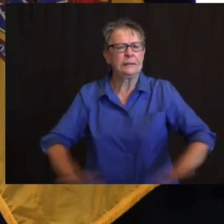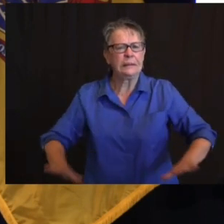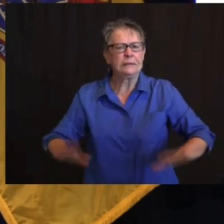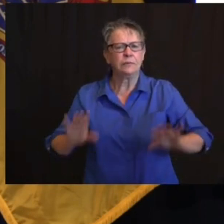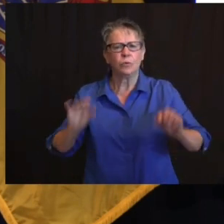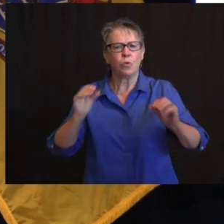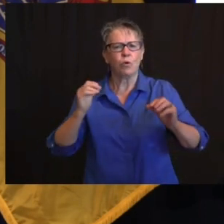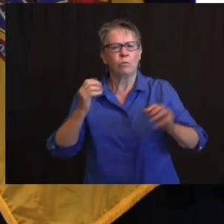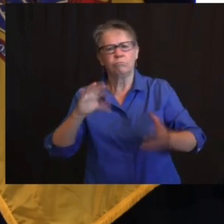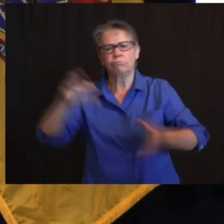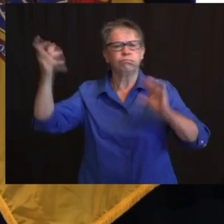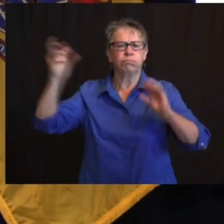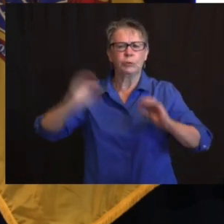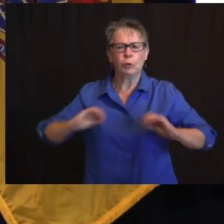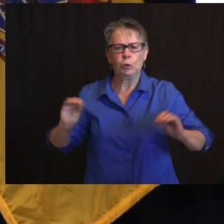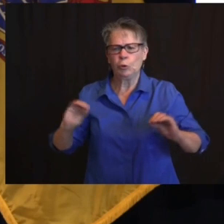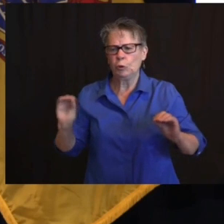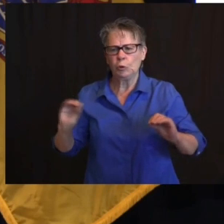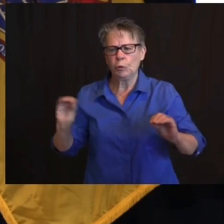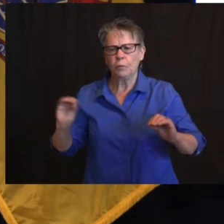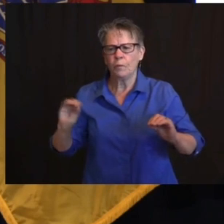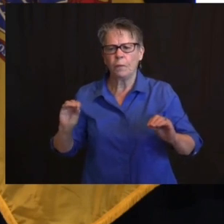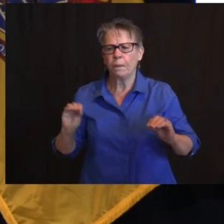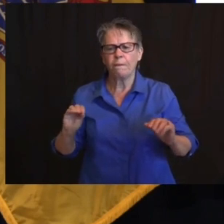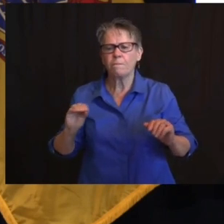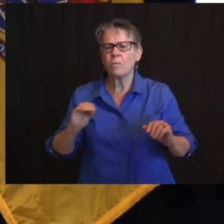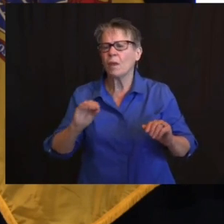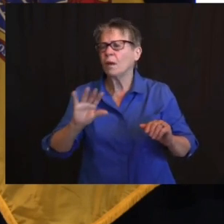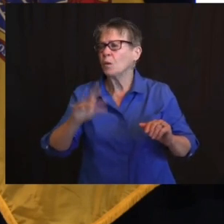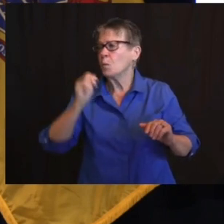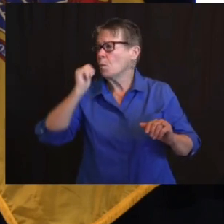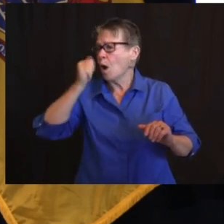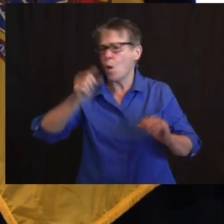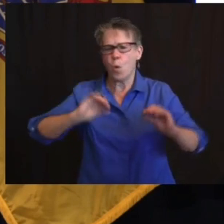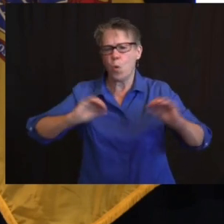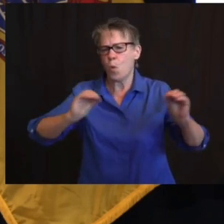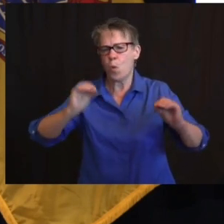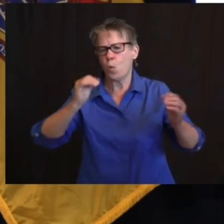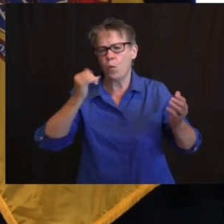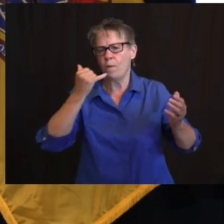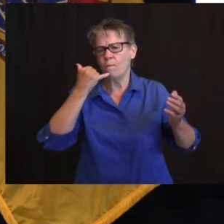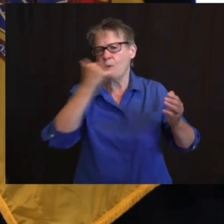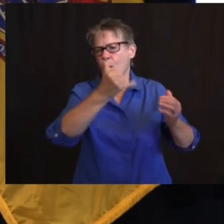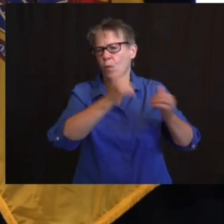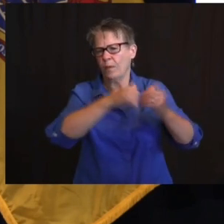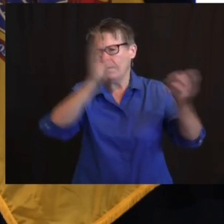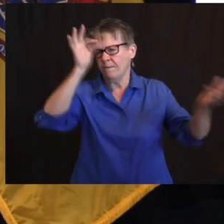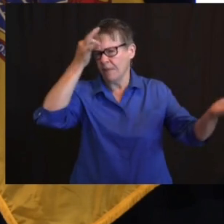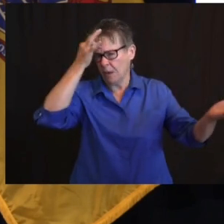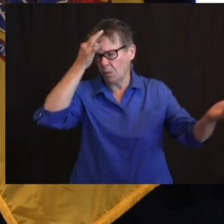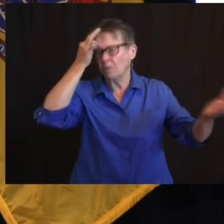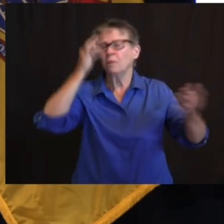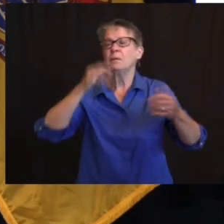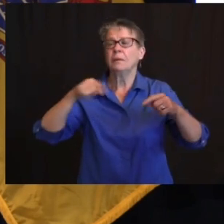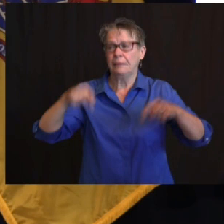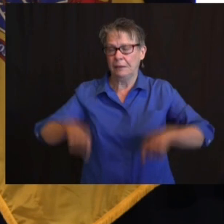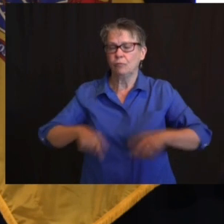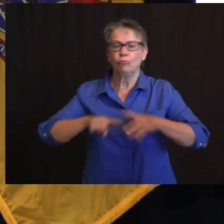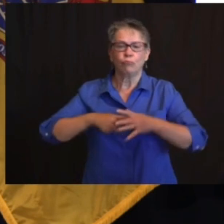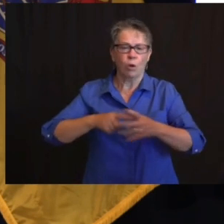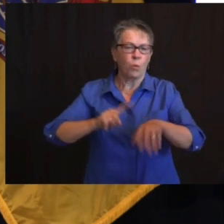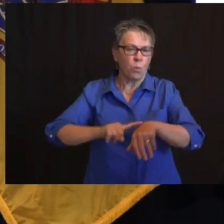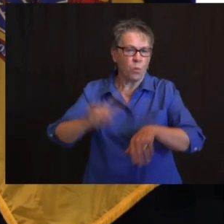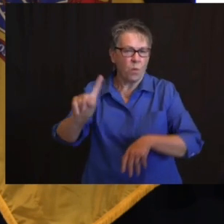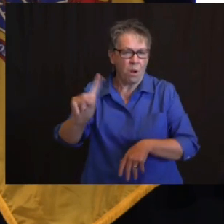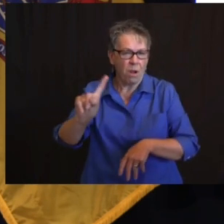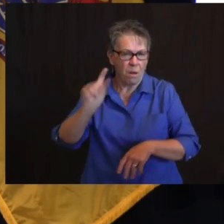right? All righty, thank you. With that, Nikita, welcome. Hi, Governor. So we're seeing new reports basically every